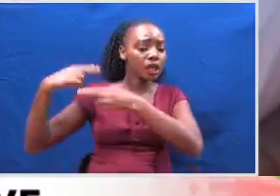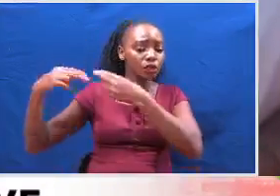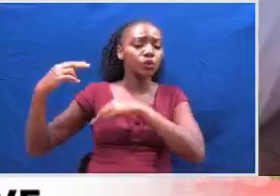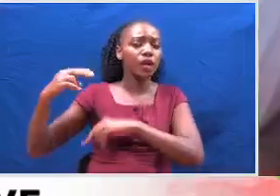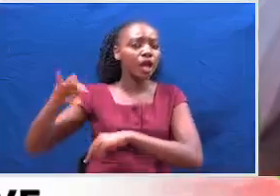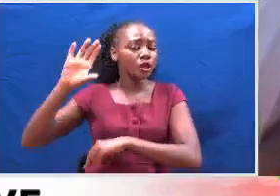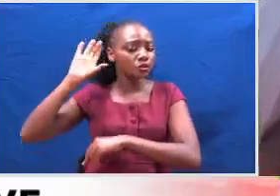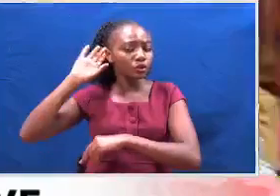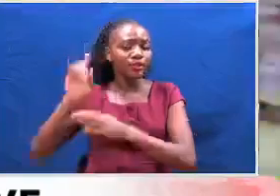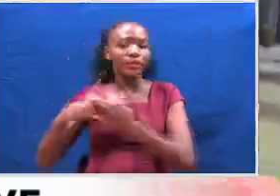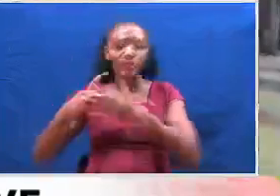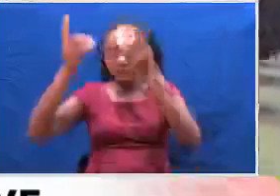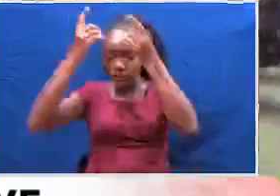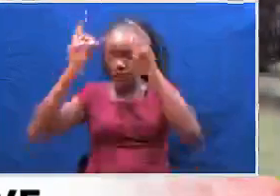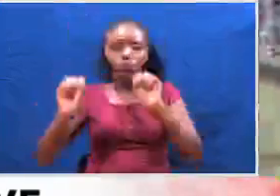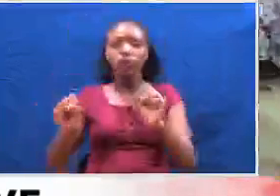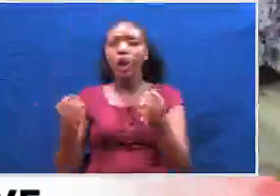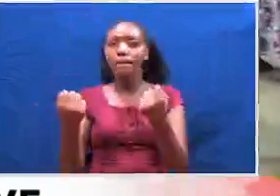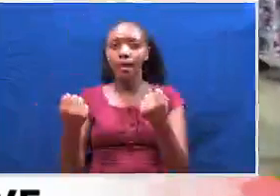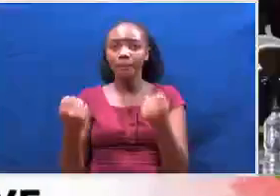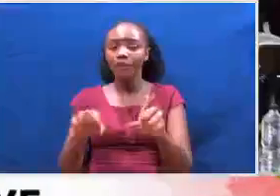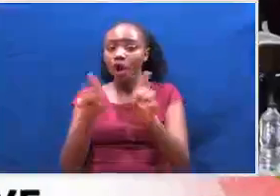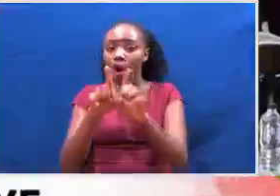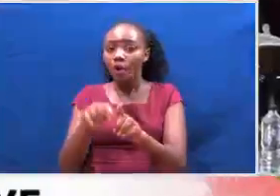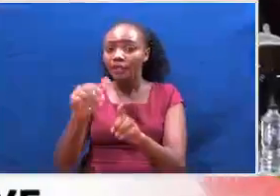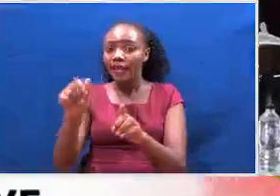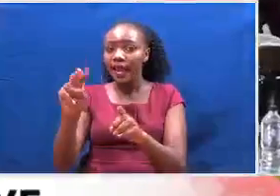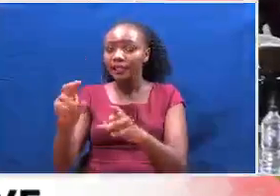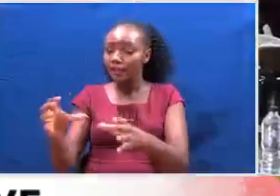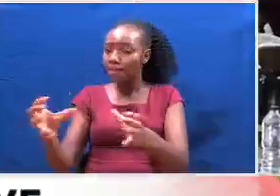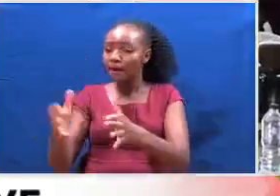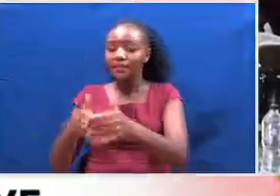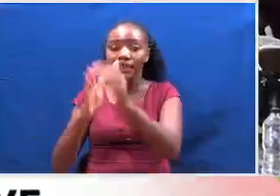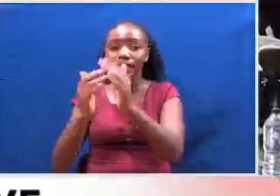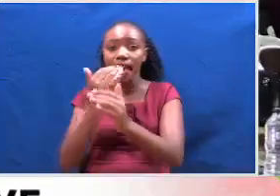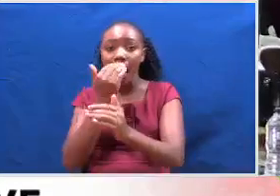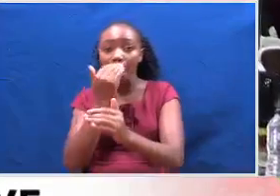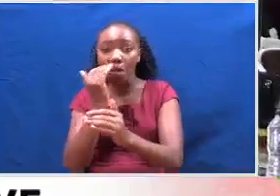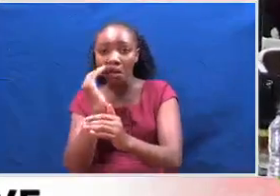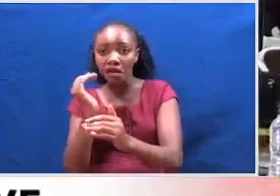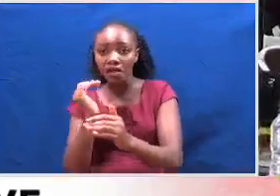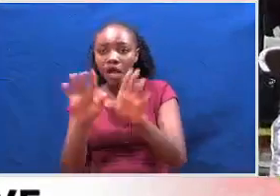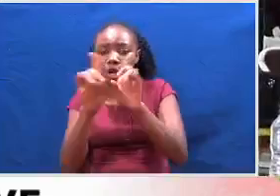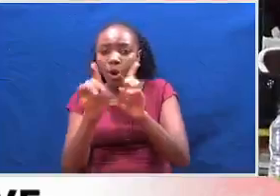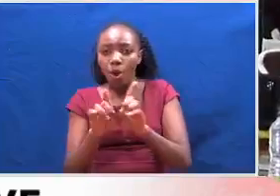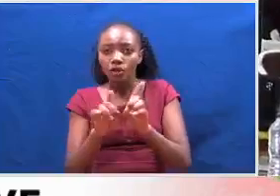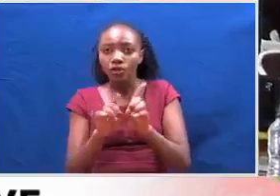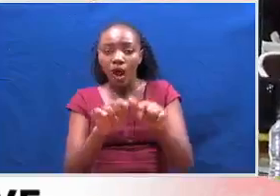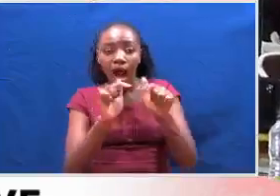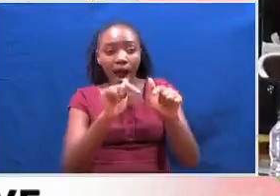ili uamuzi ufikiwe. The Amani National Congress ANC party leader Musalia Mudavadi has faulted the Jubilee government's appetite.